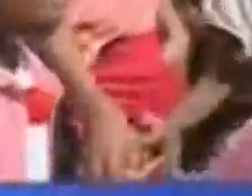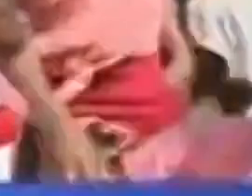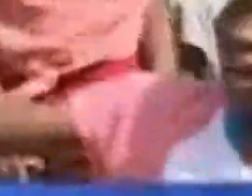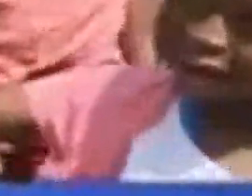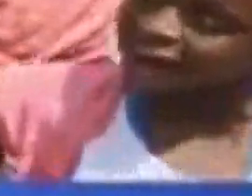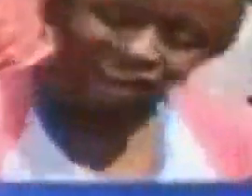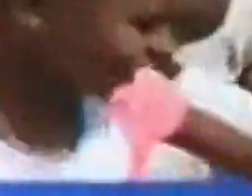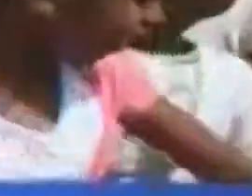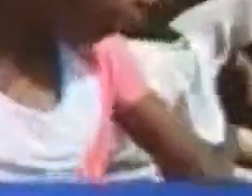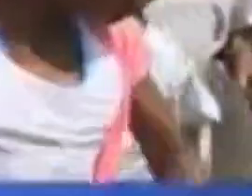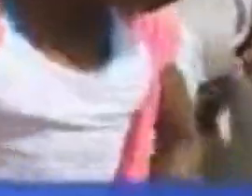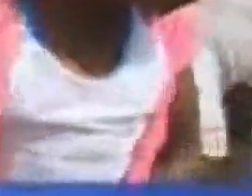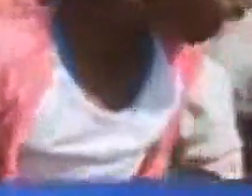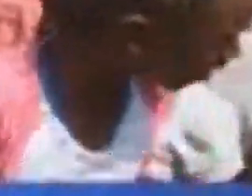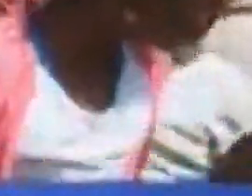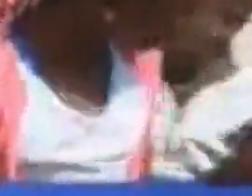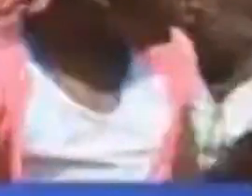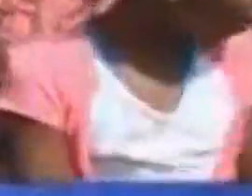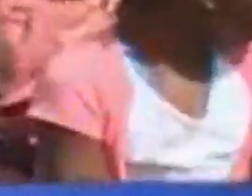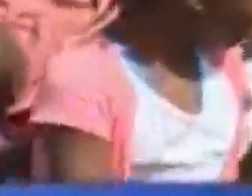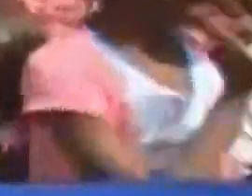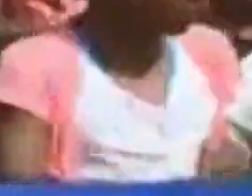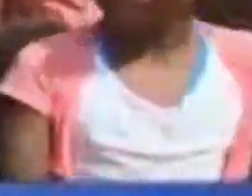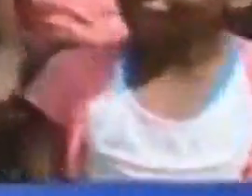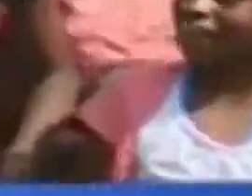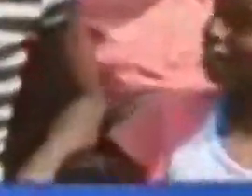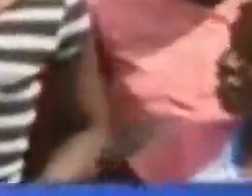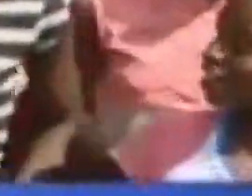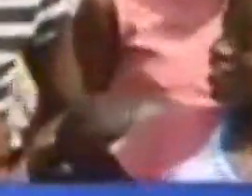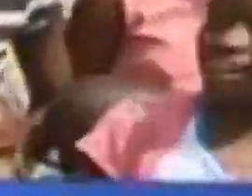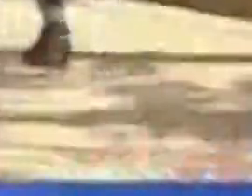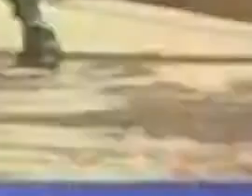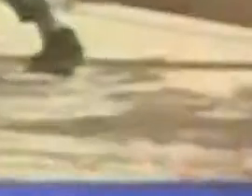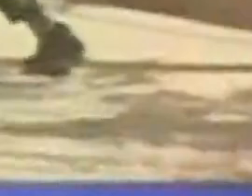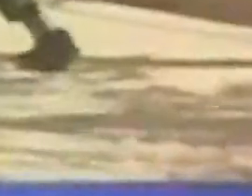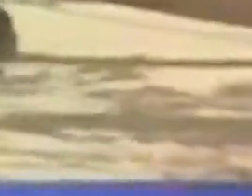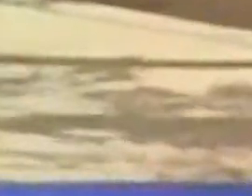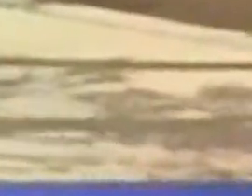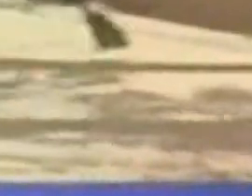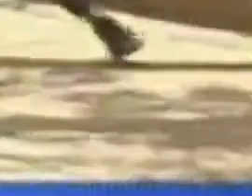Ni nyuma kidogo, tuko na entertainment hapa, tuko na wasanii sana na tuko na